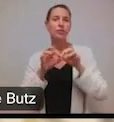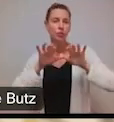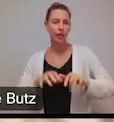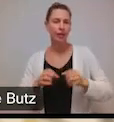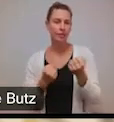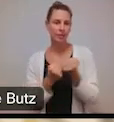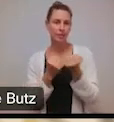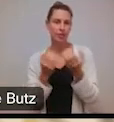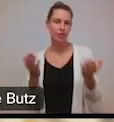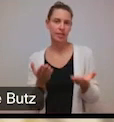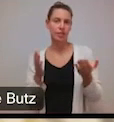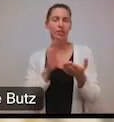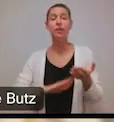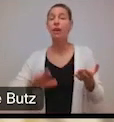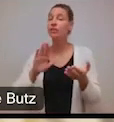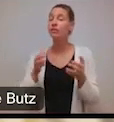are welcome to email